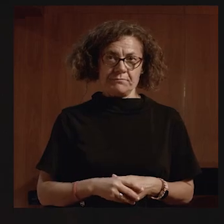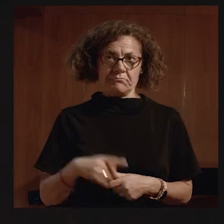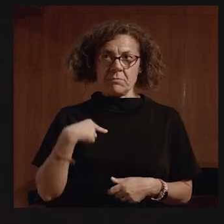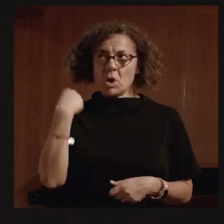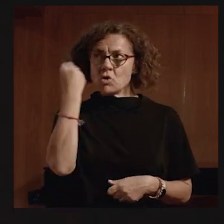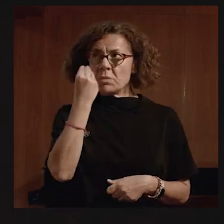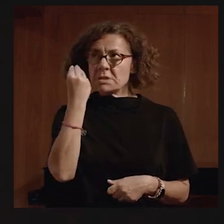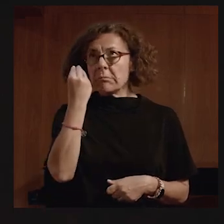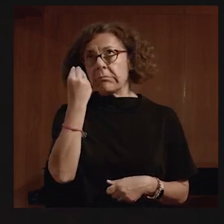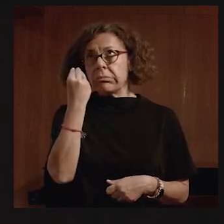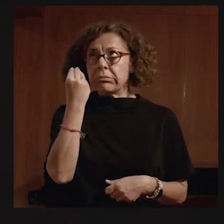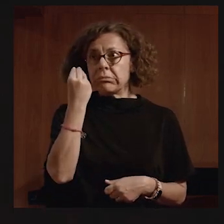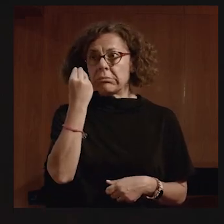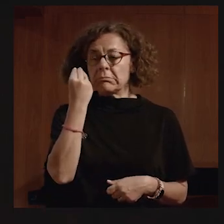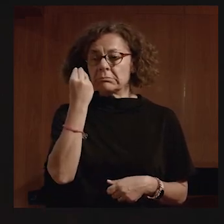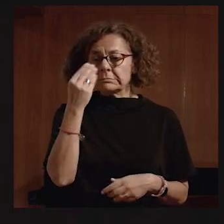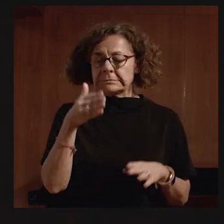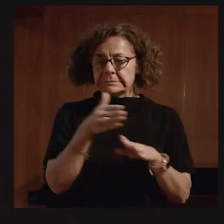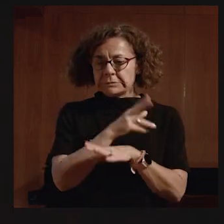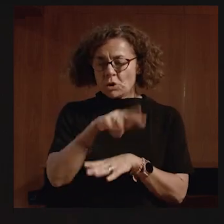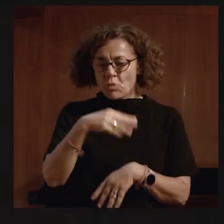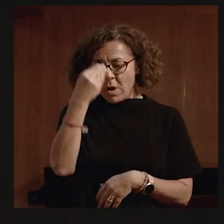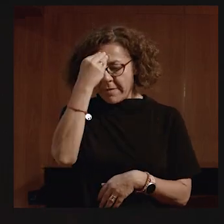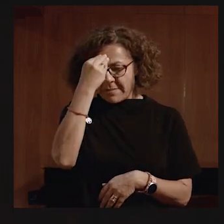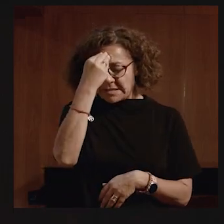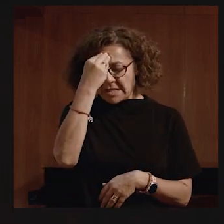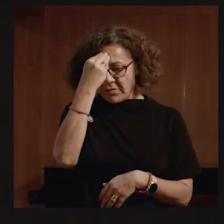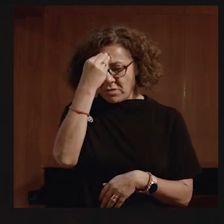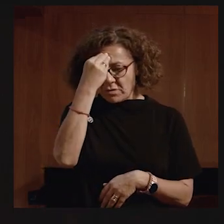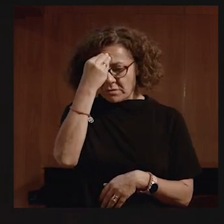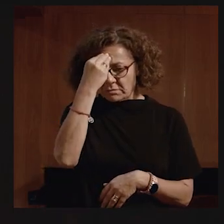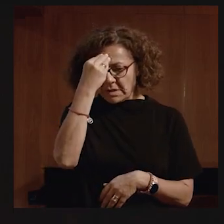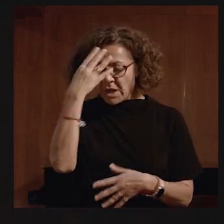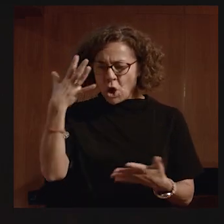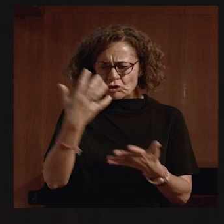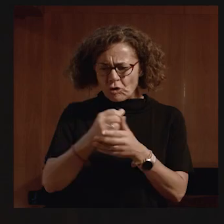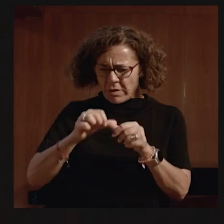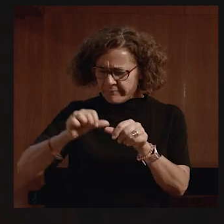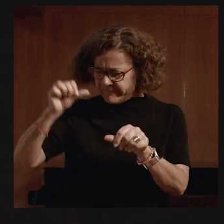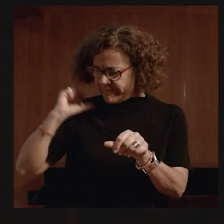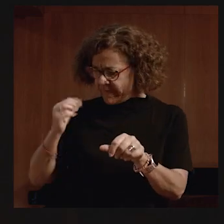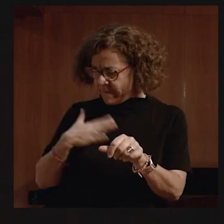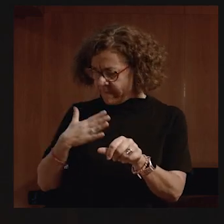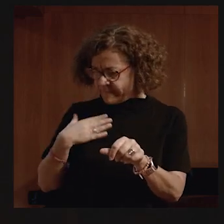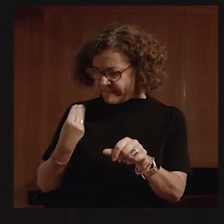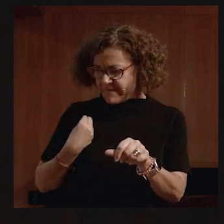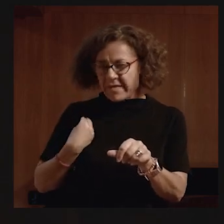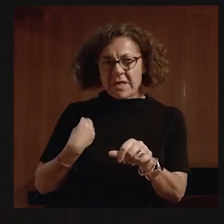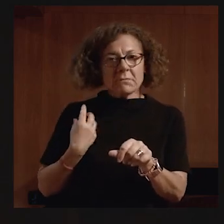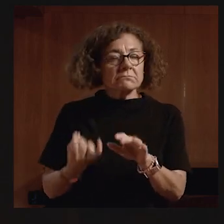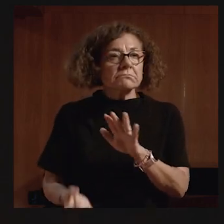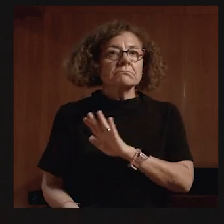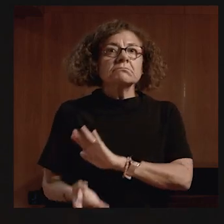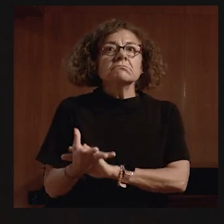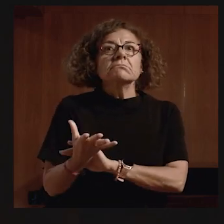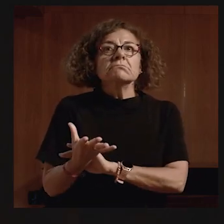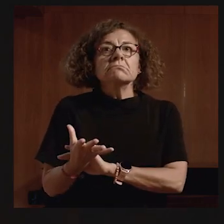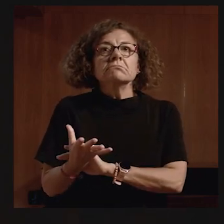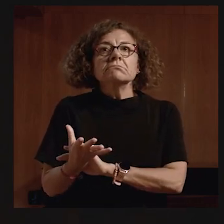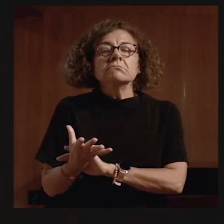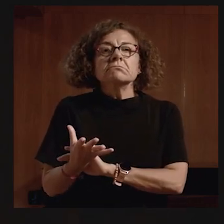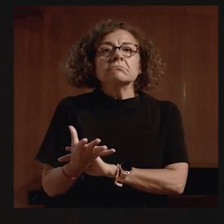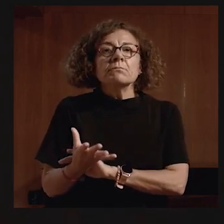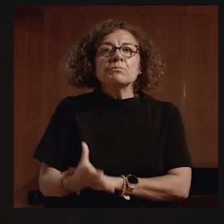this, because everything that's happened in my life happened because, looking back on it, I was open